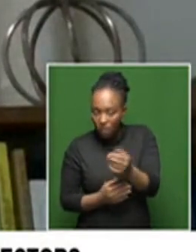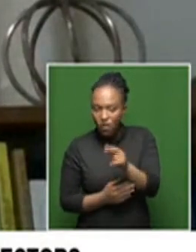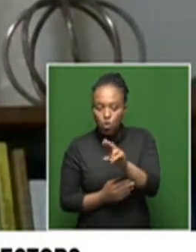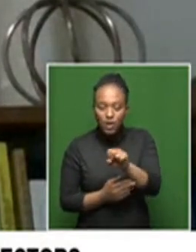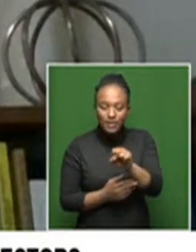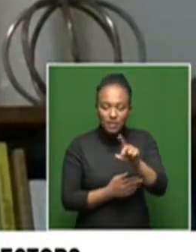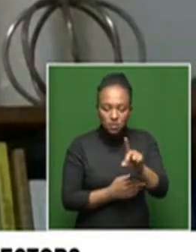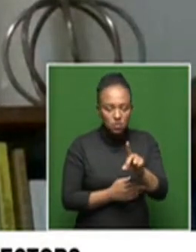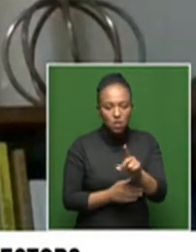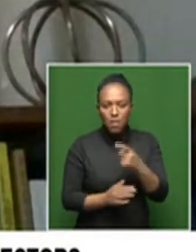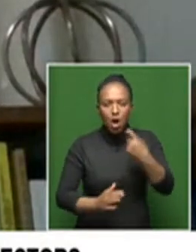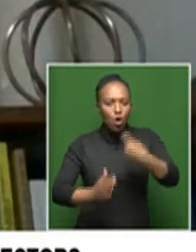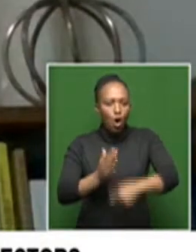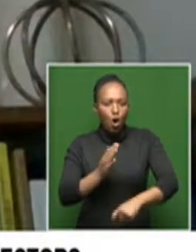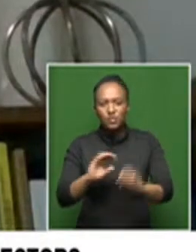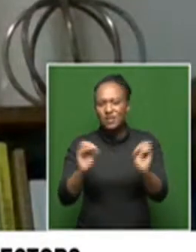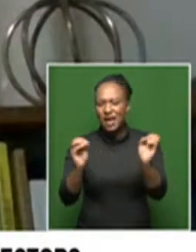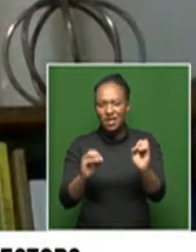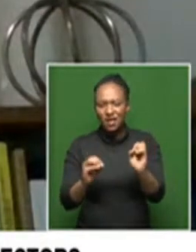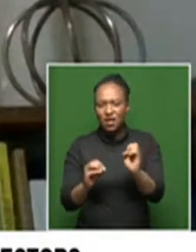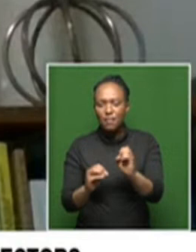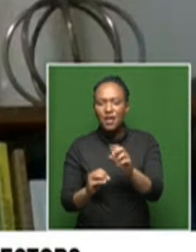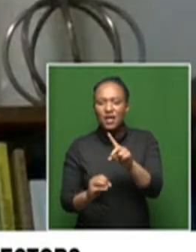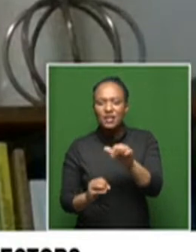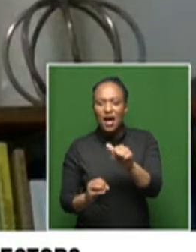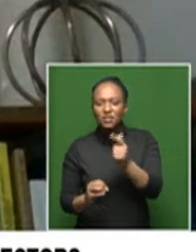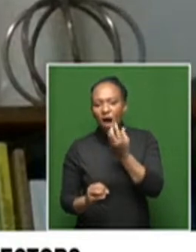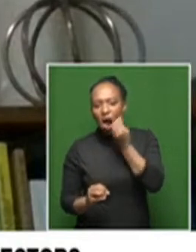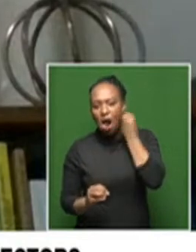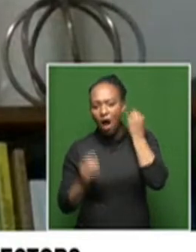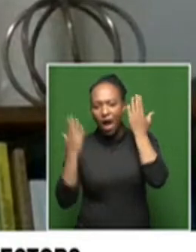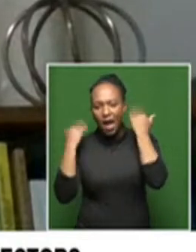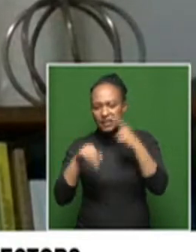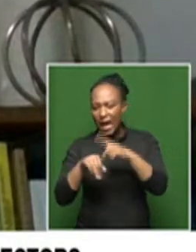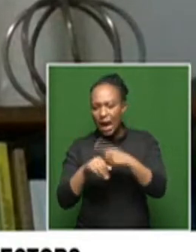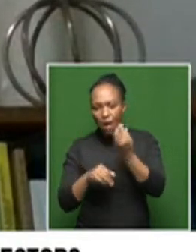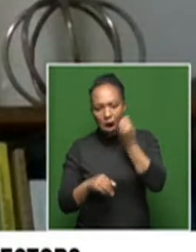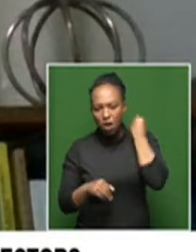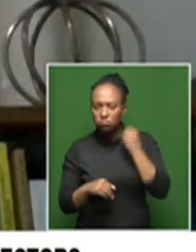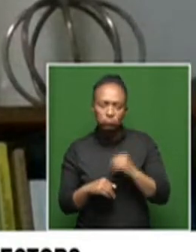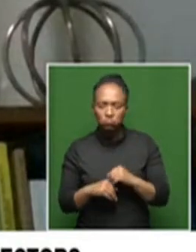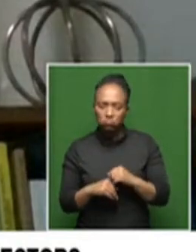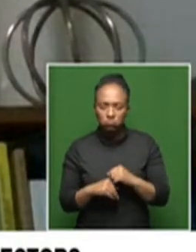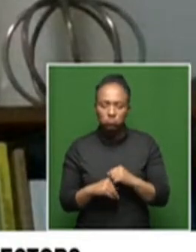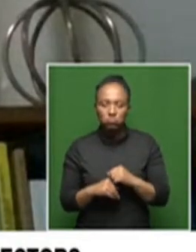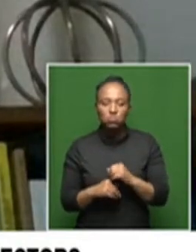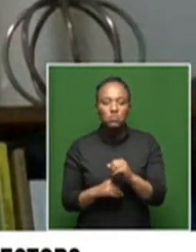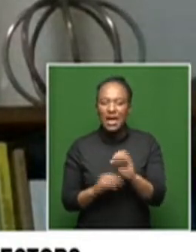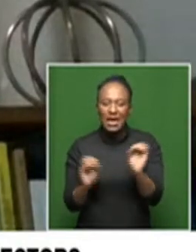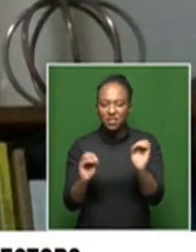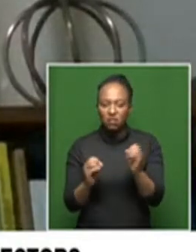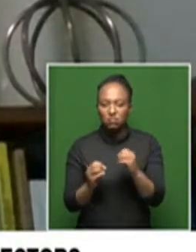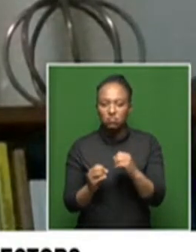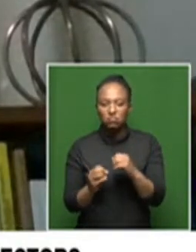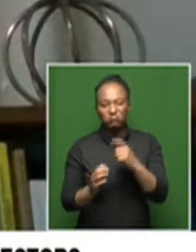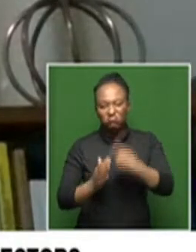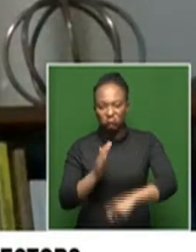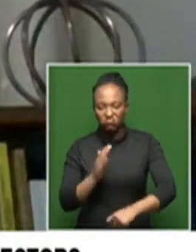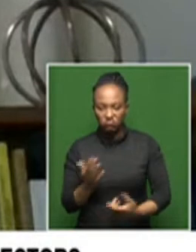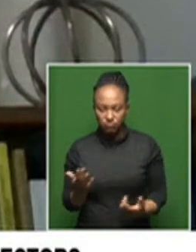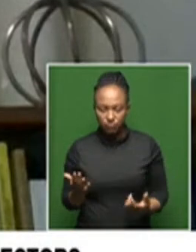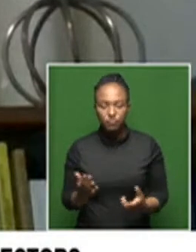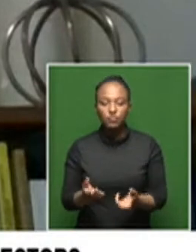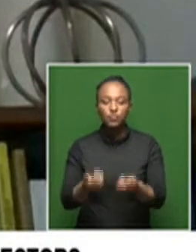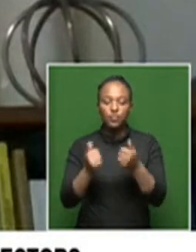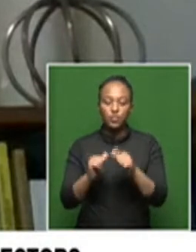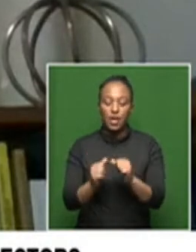at no cost to the individual. All of this has been zero rated. And then we also have options where we